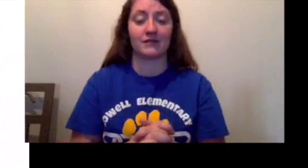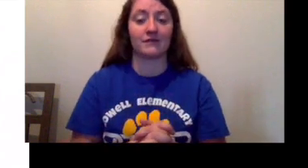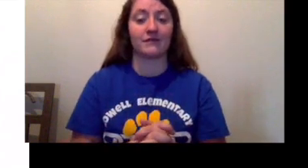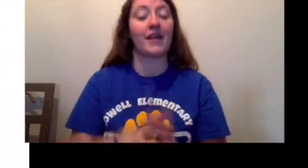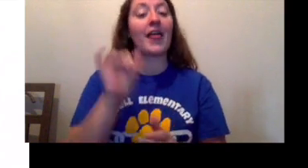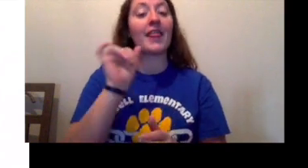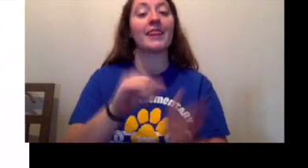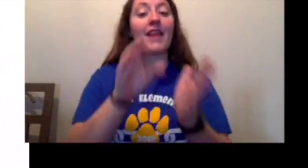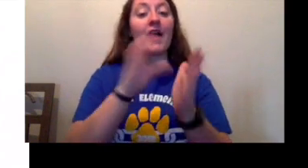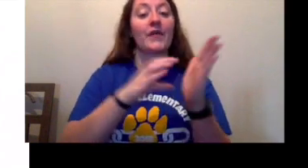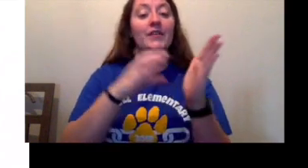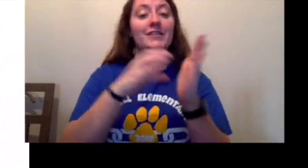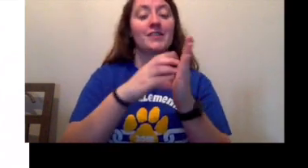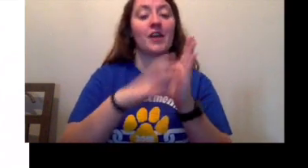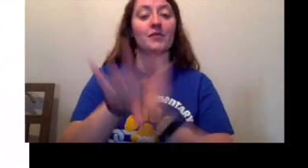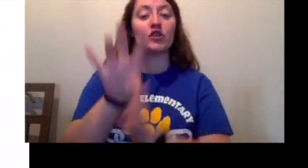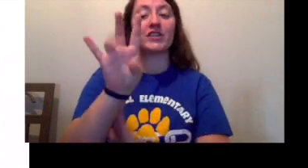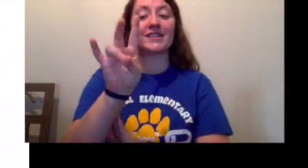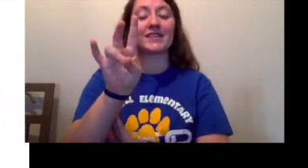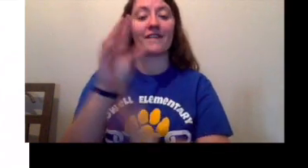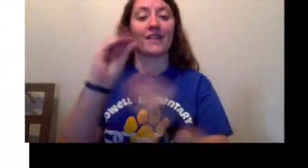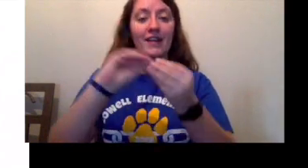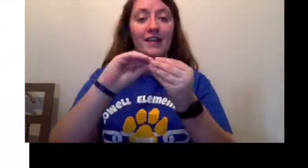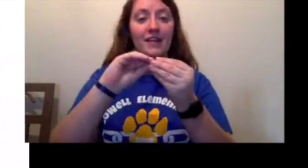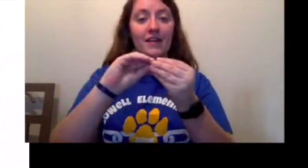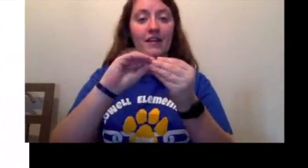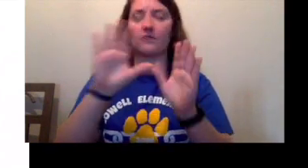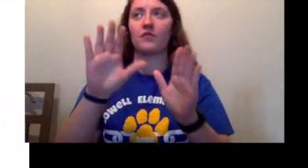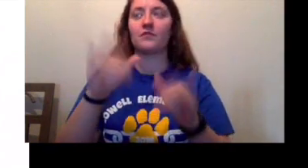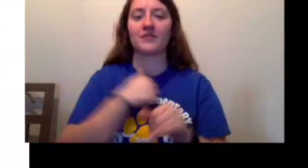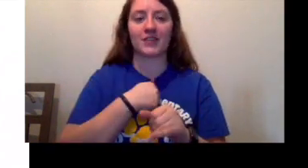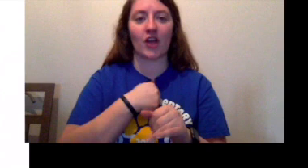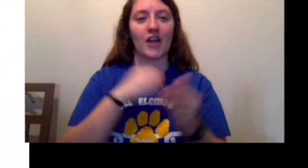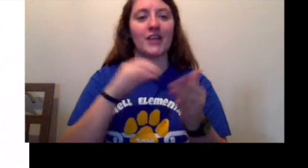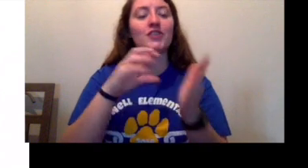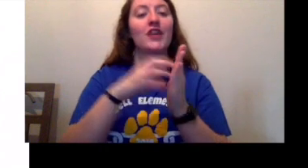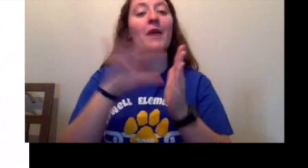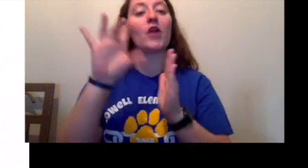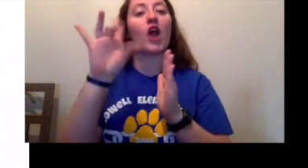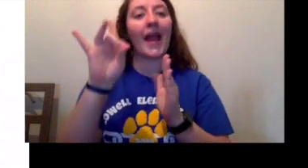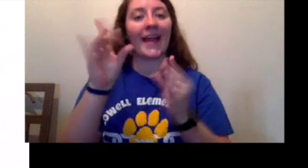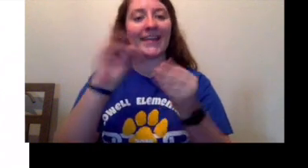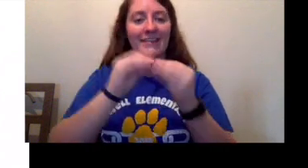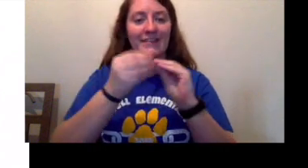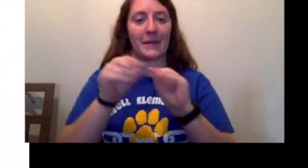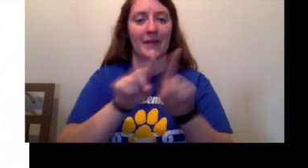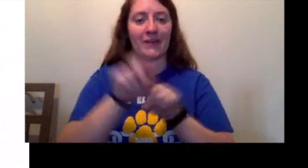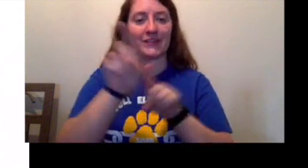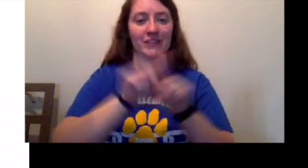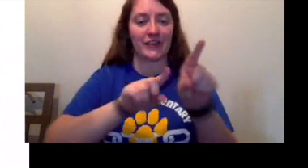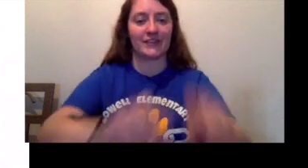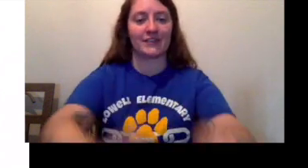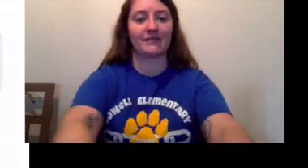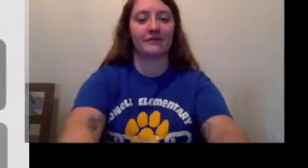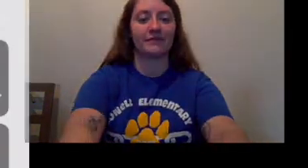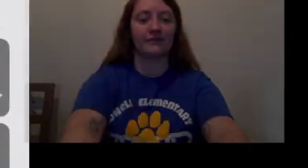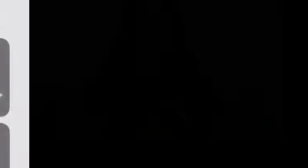was chapter 8 of Number the Stars.